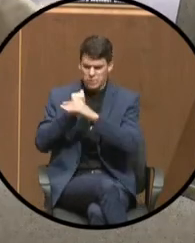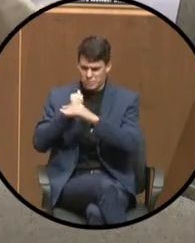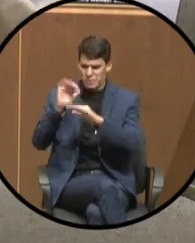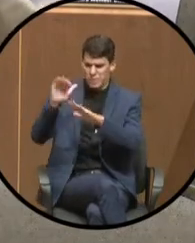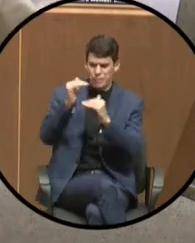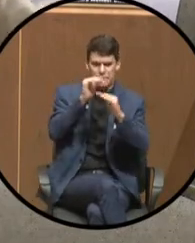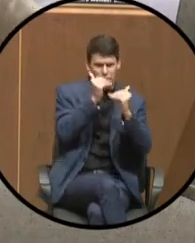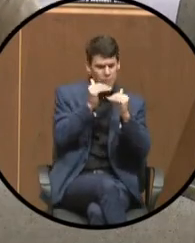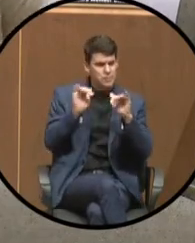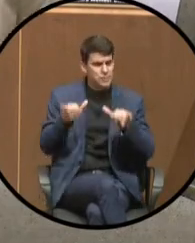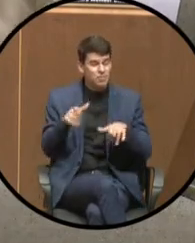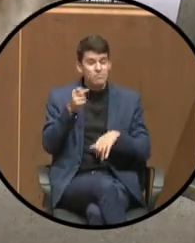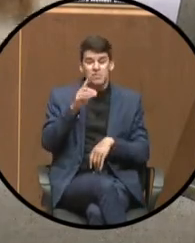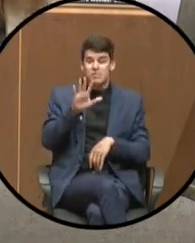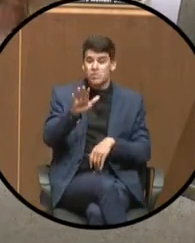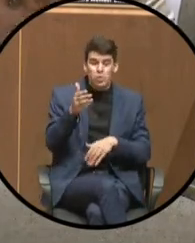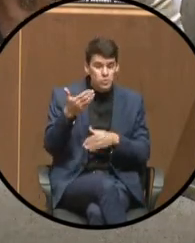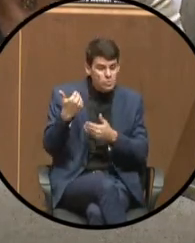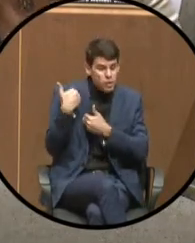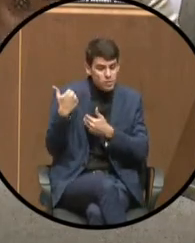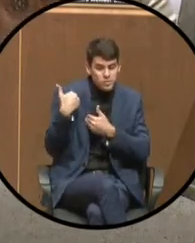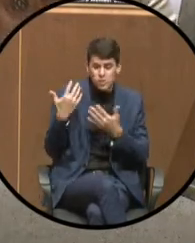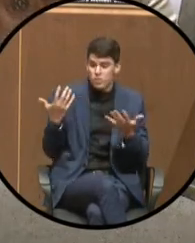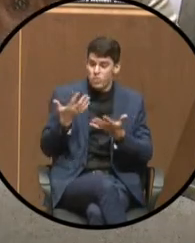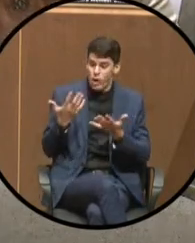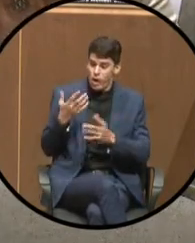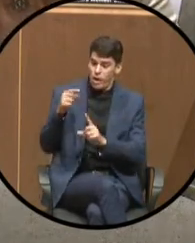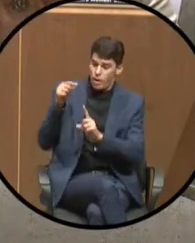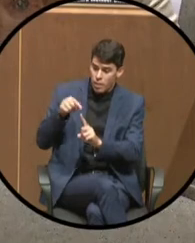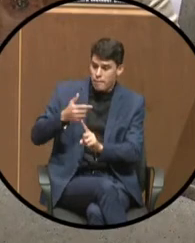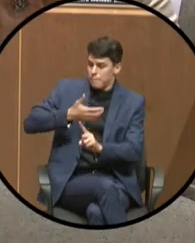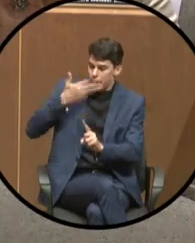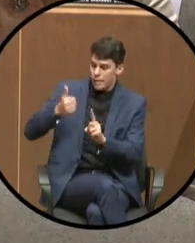of your main responsibilities is to ensure the best learning environment